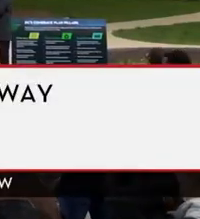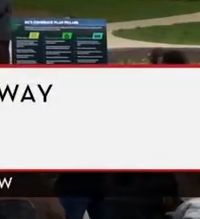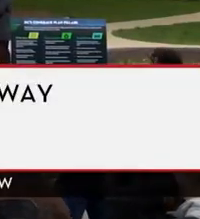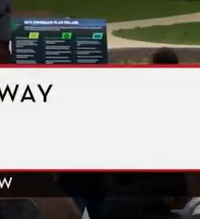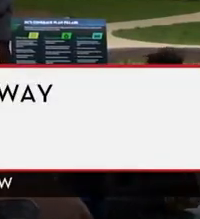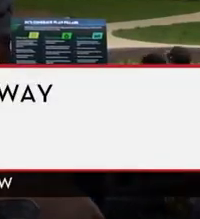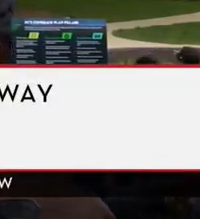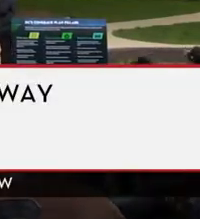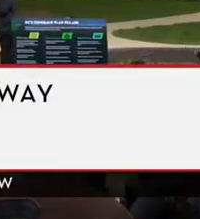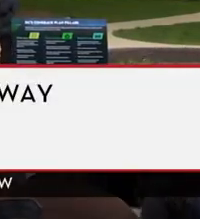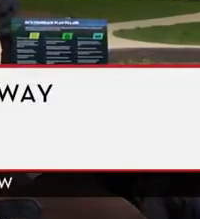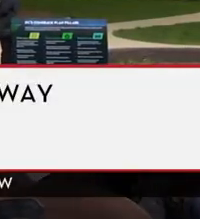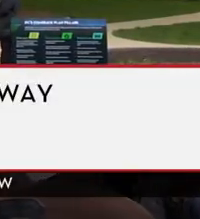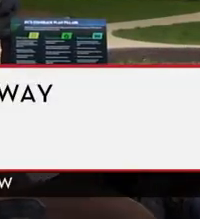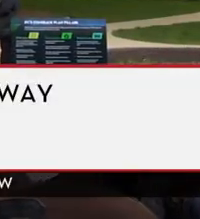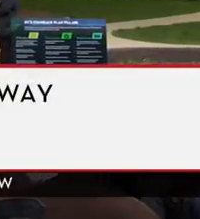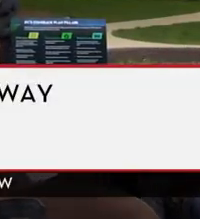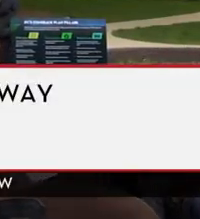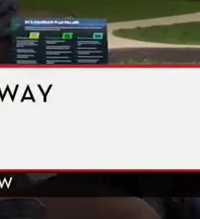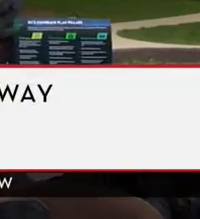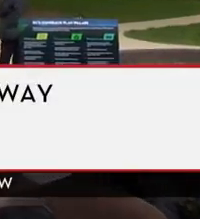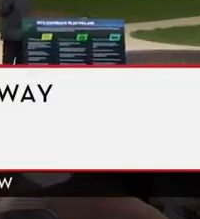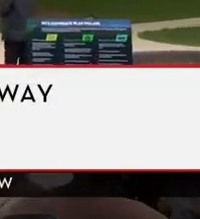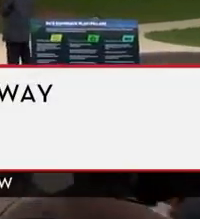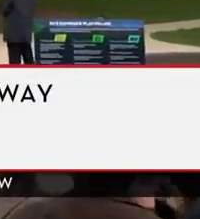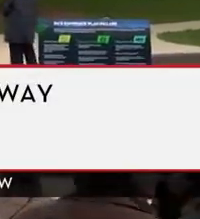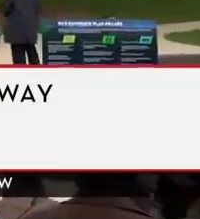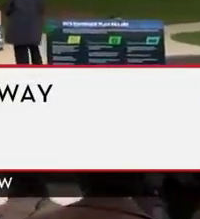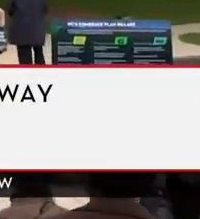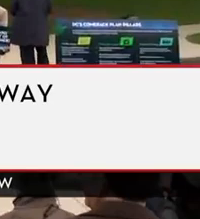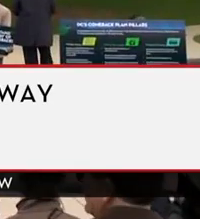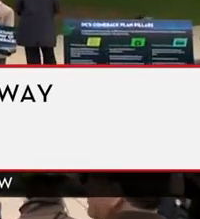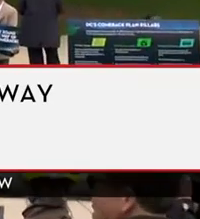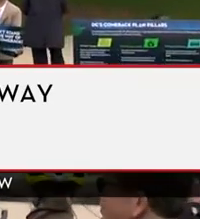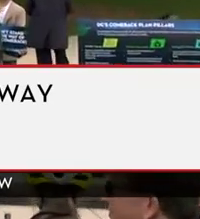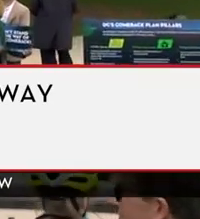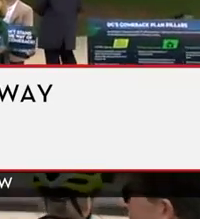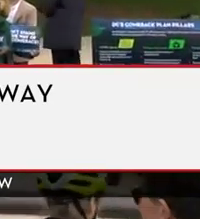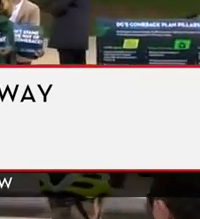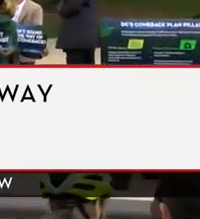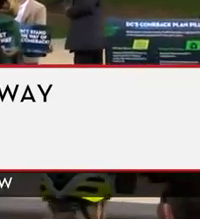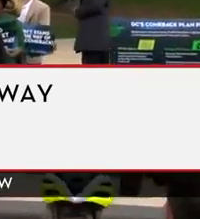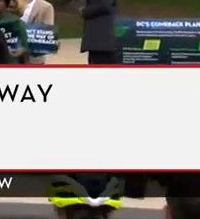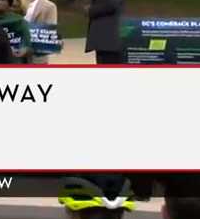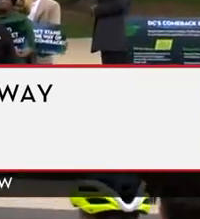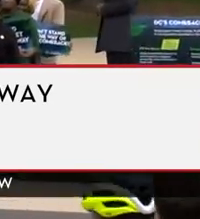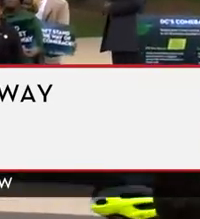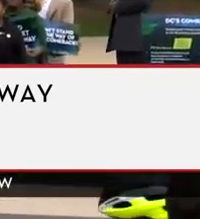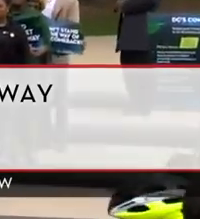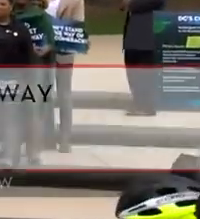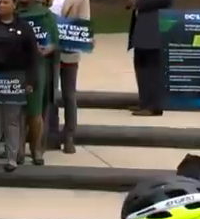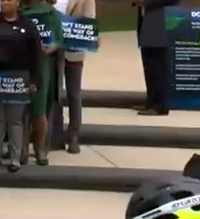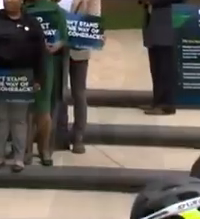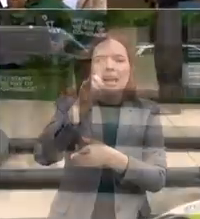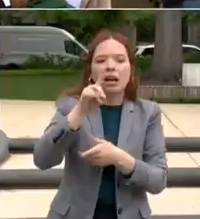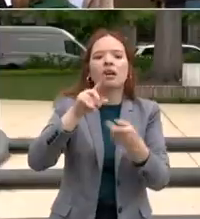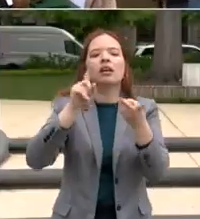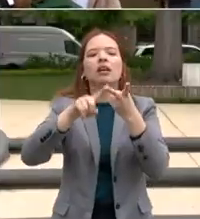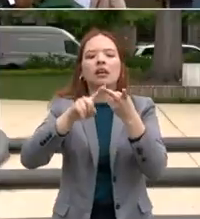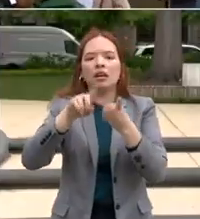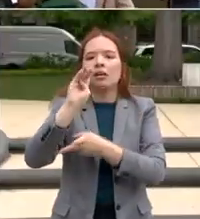Before I begin, I'd like to thank the Golden Triangle Bid, DMPED, DSLB, the Mayor's